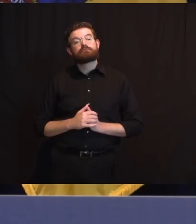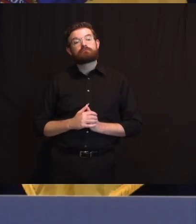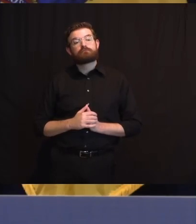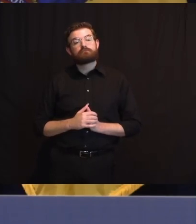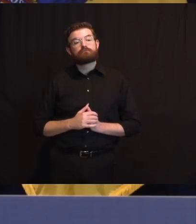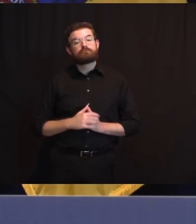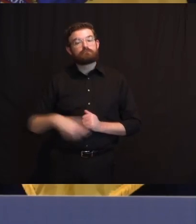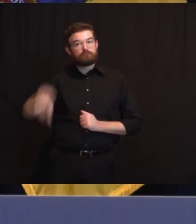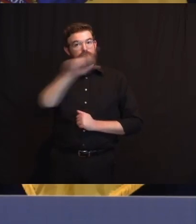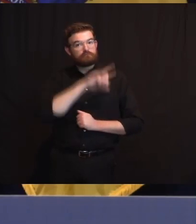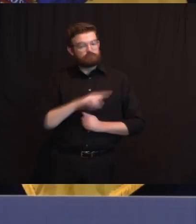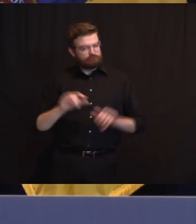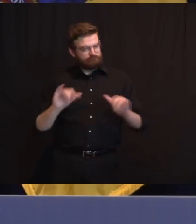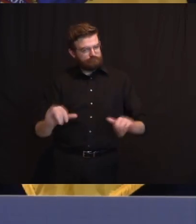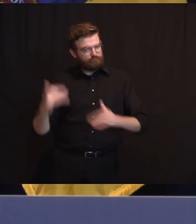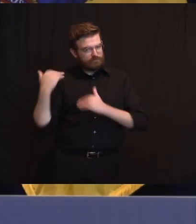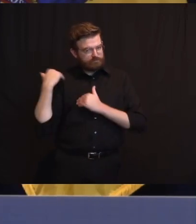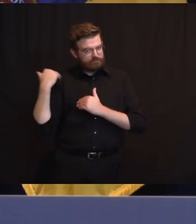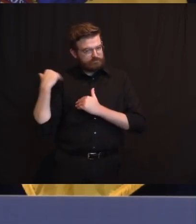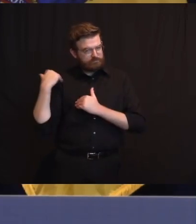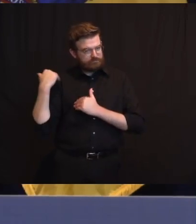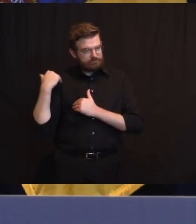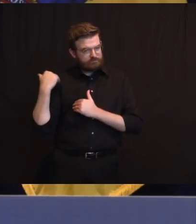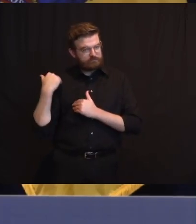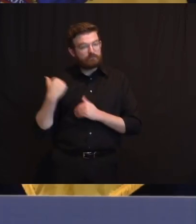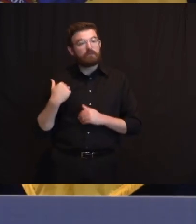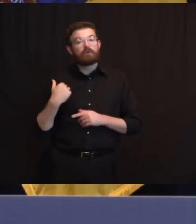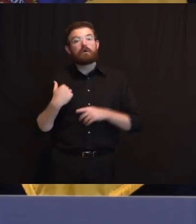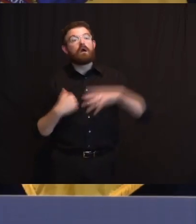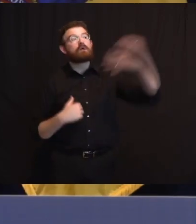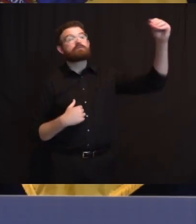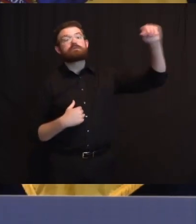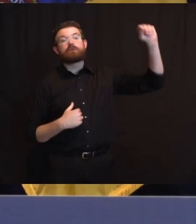from self-quarantining if you're coming back from one of those 31 states,